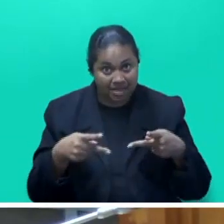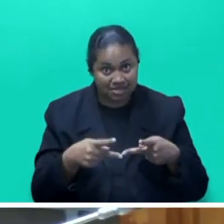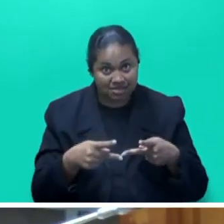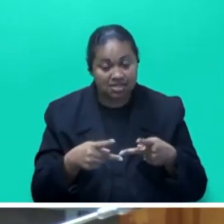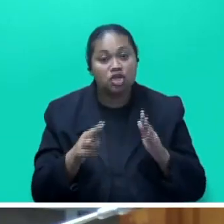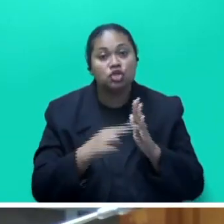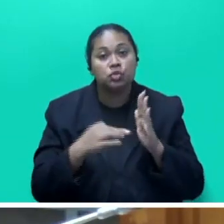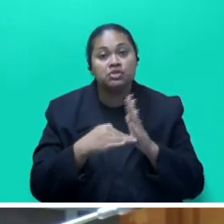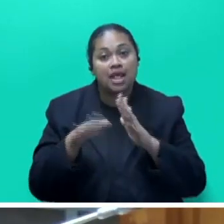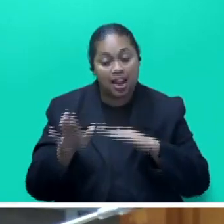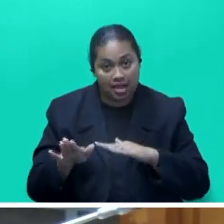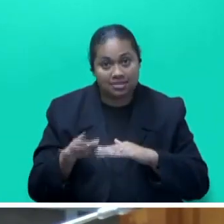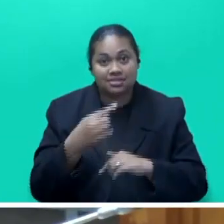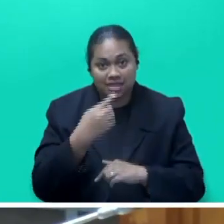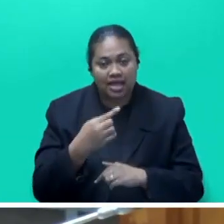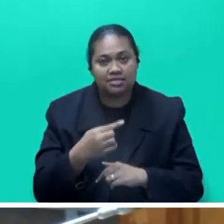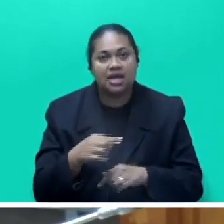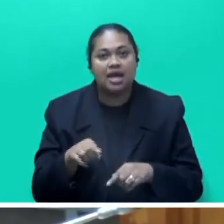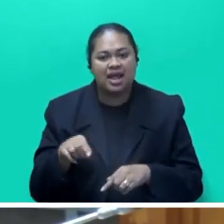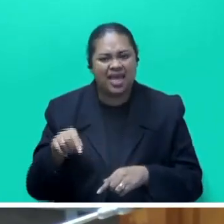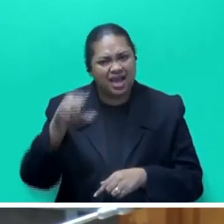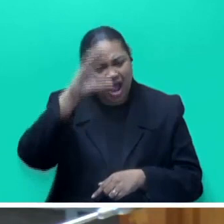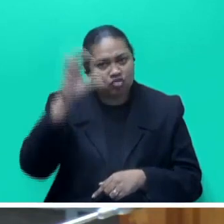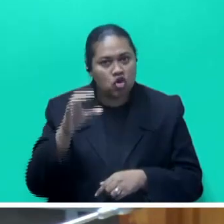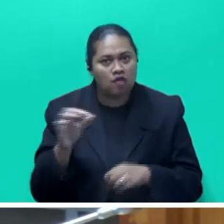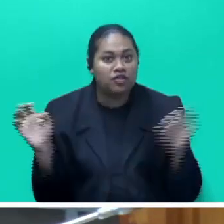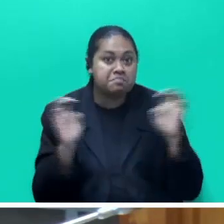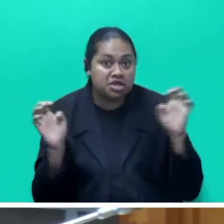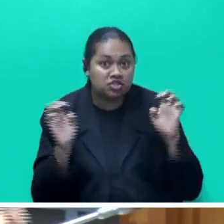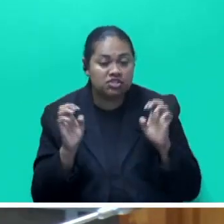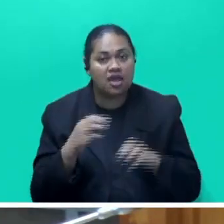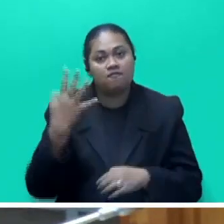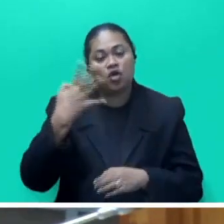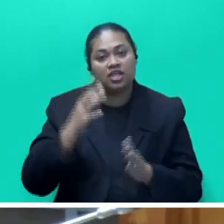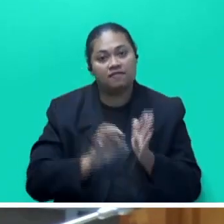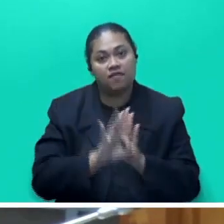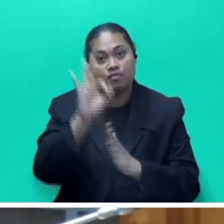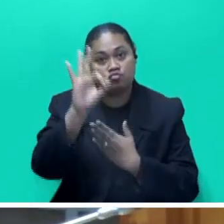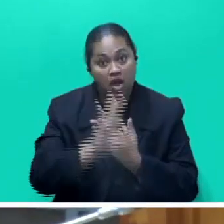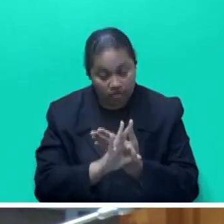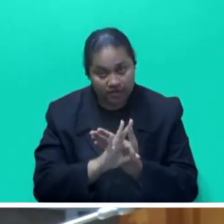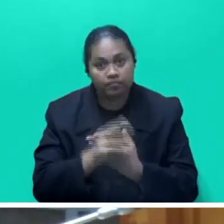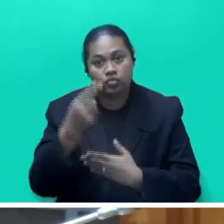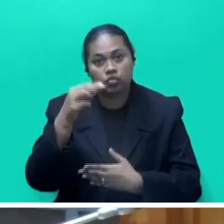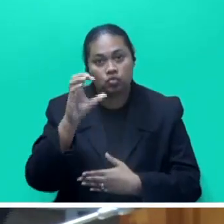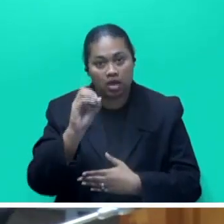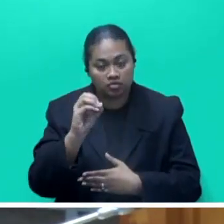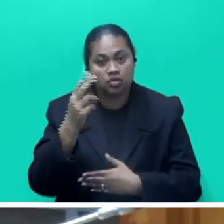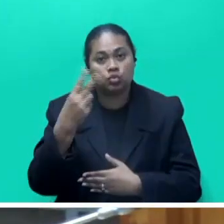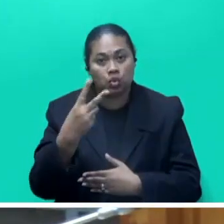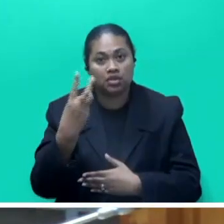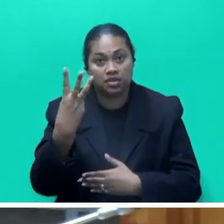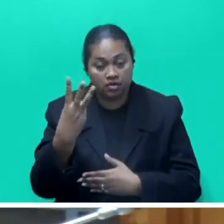Zealand declared a national state of emergency on the 14th February 2023. It was only the third